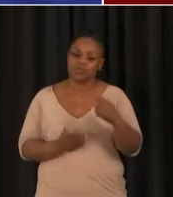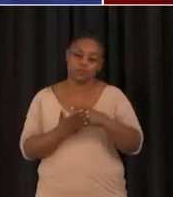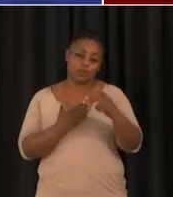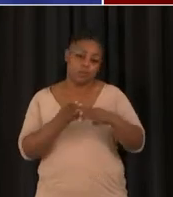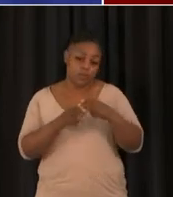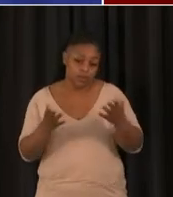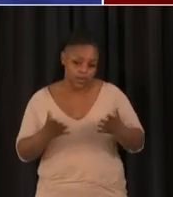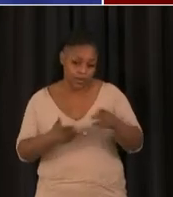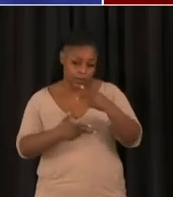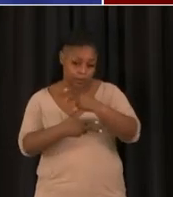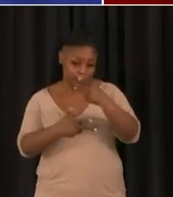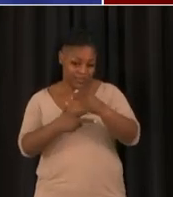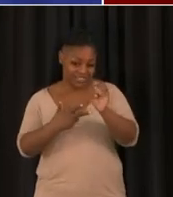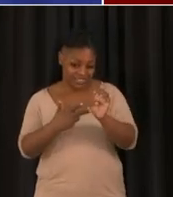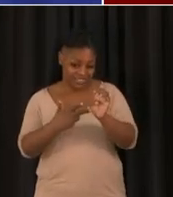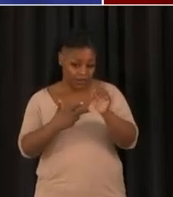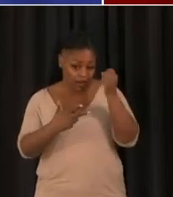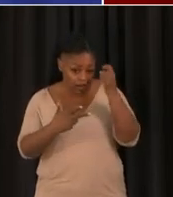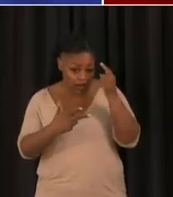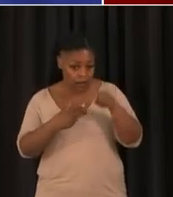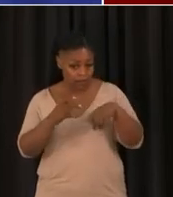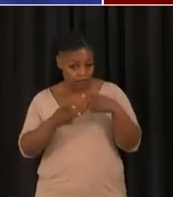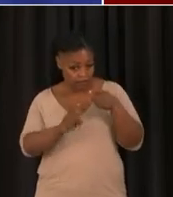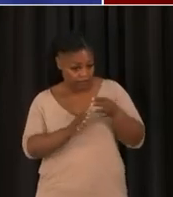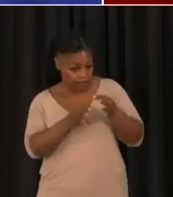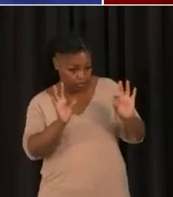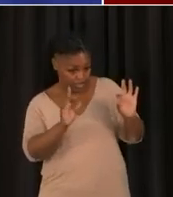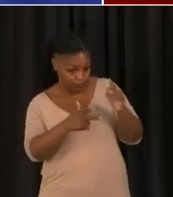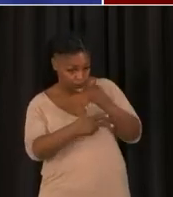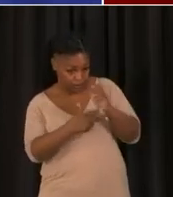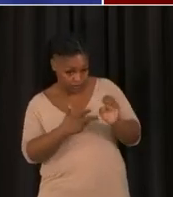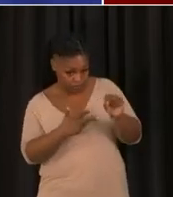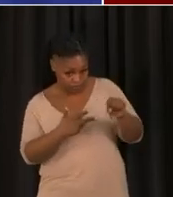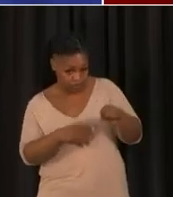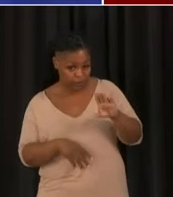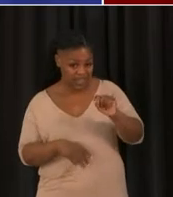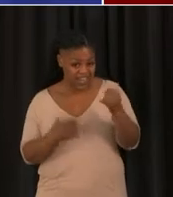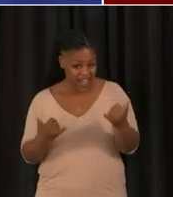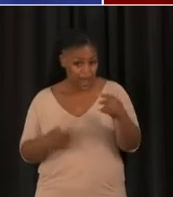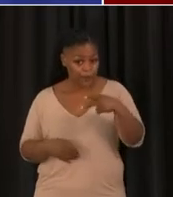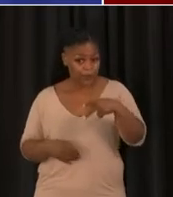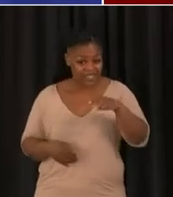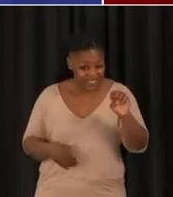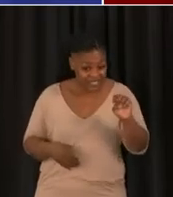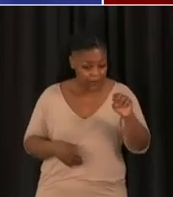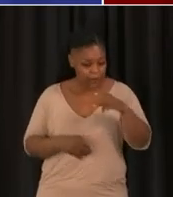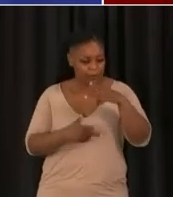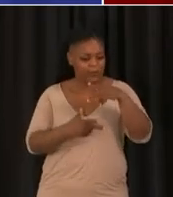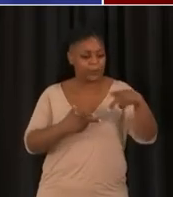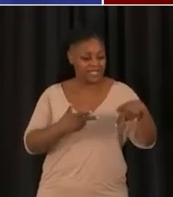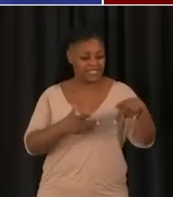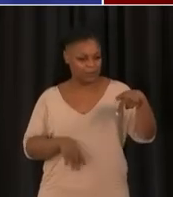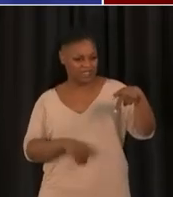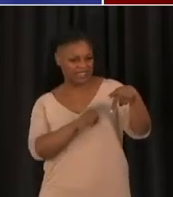to register before you head to the Convention Center or Mapleview Flats by going to